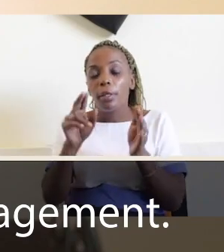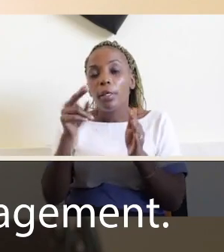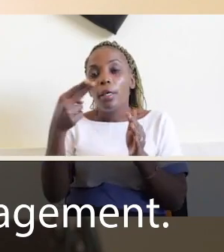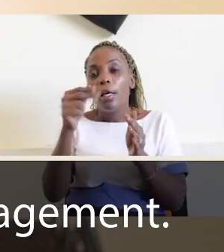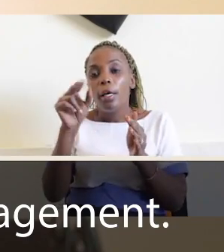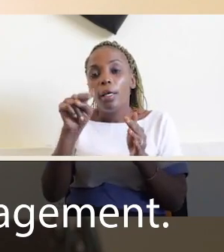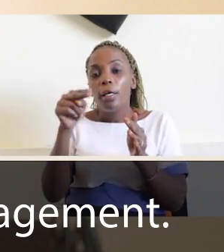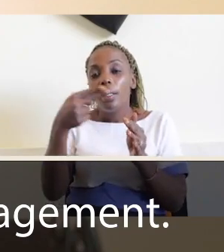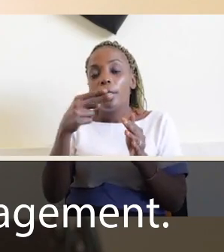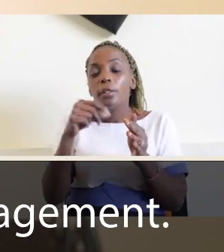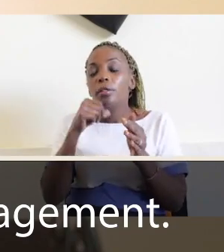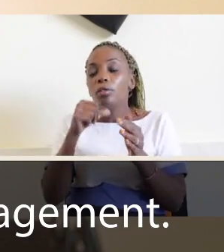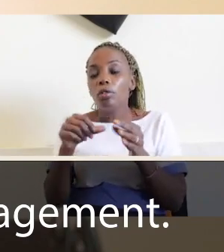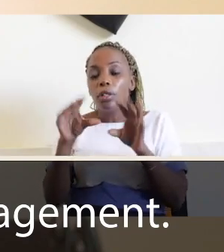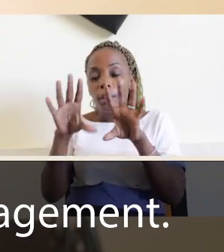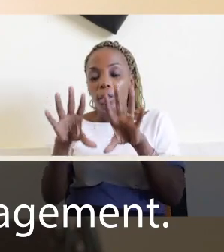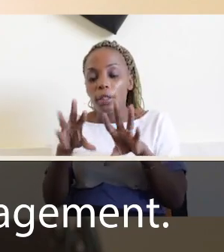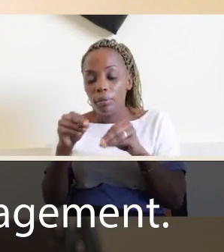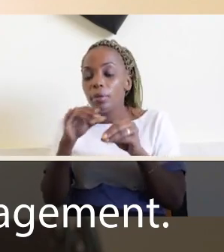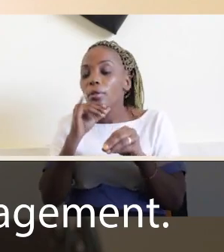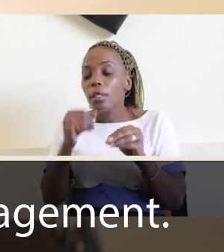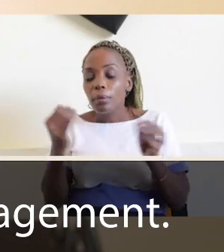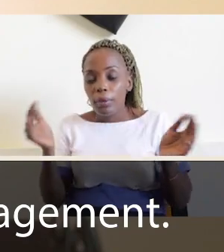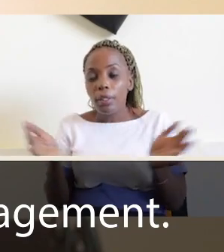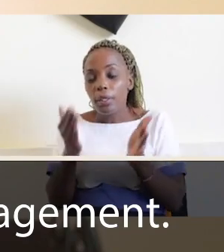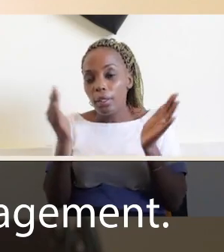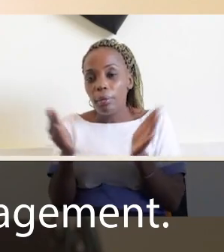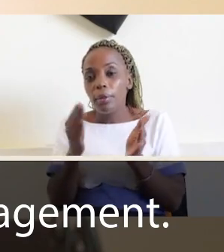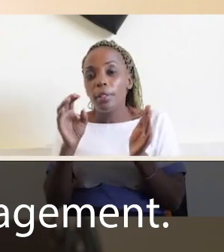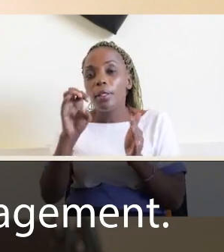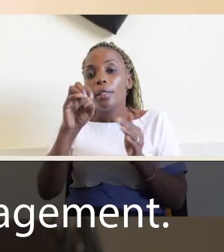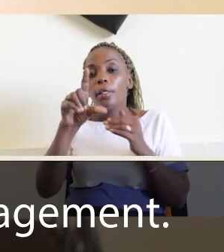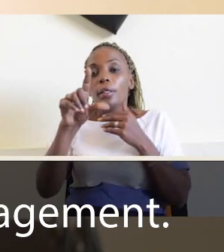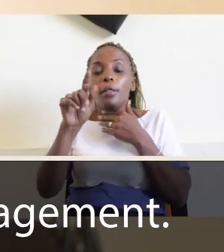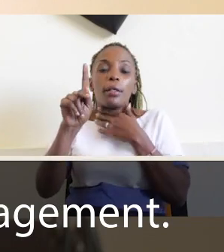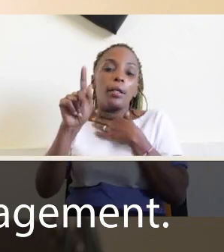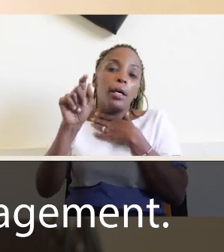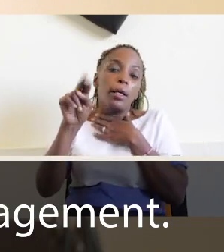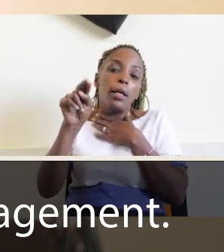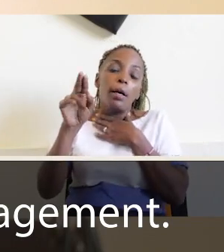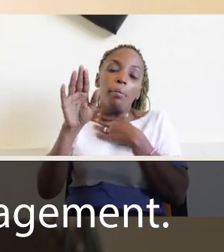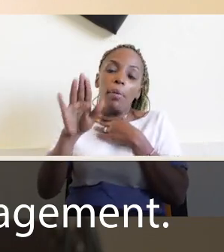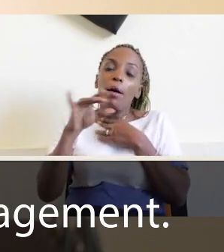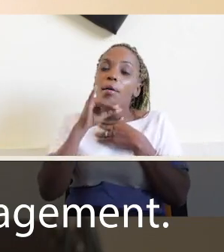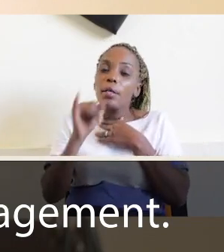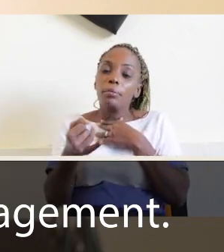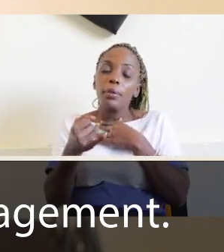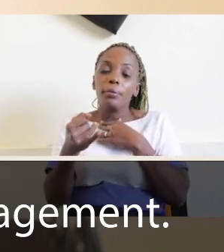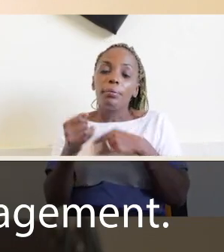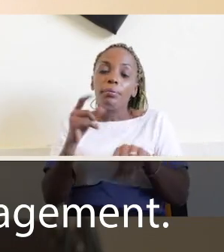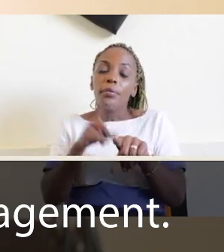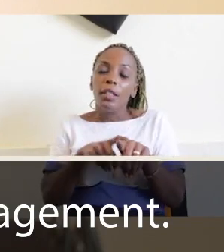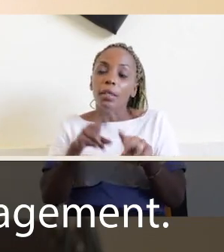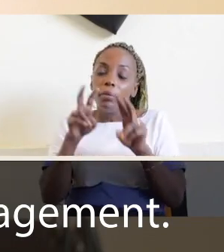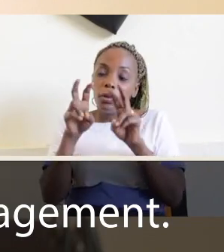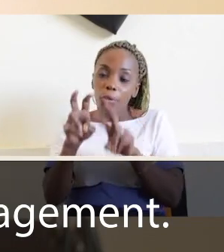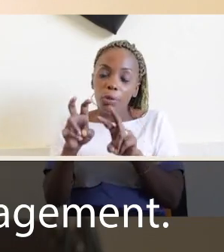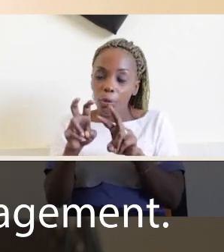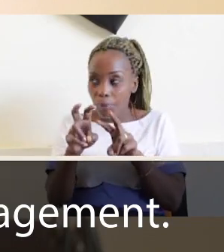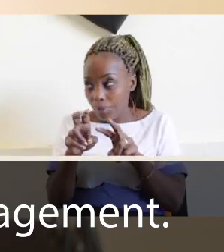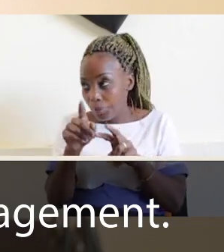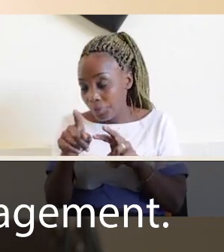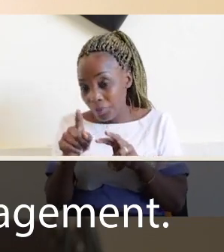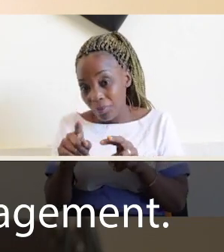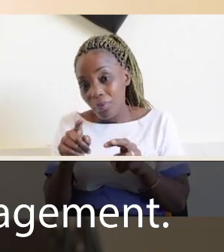settle for her husband's encouragement. And Elkanah was her husband. And when he saw her,